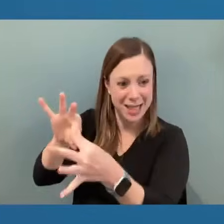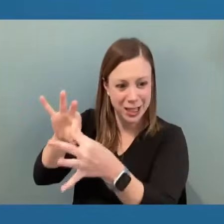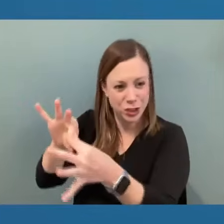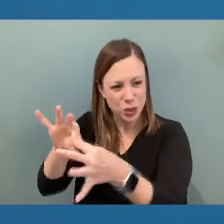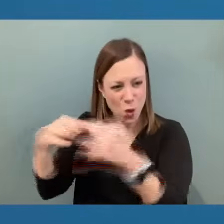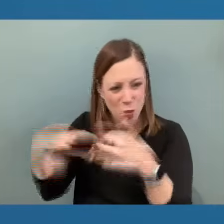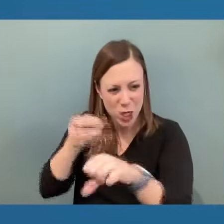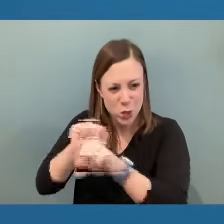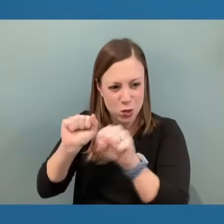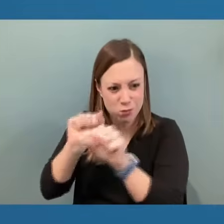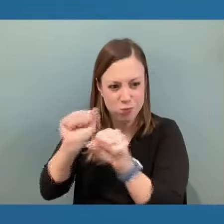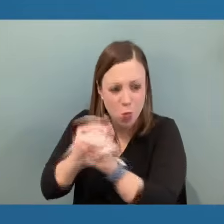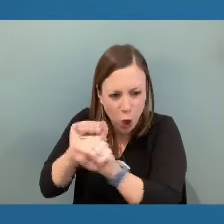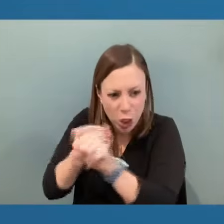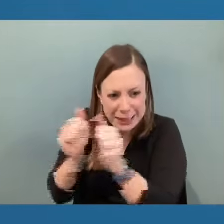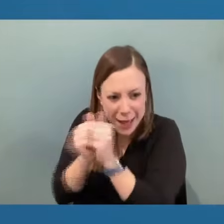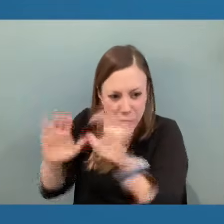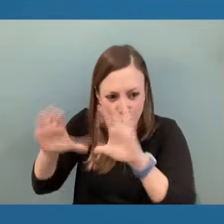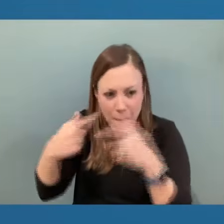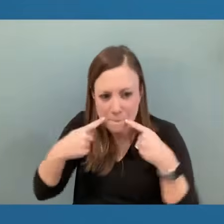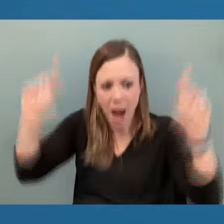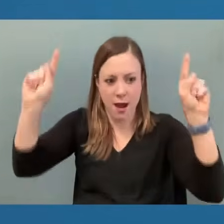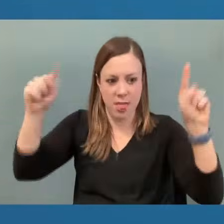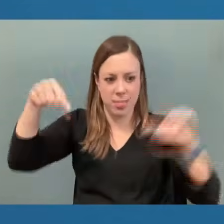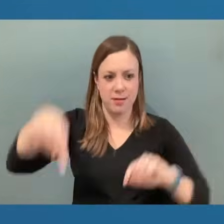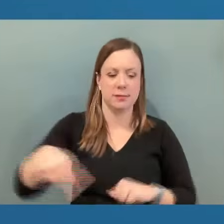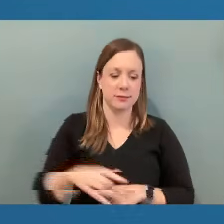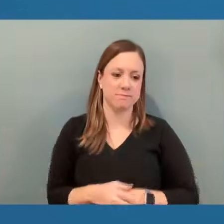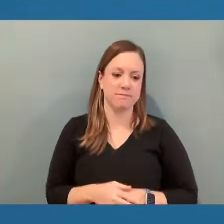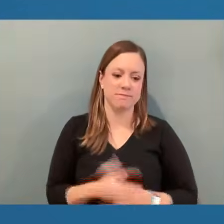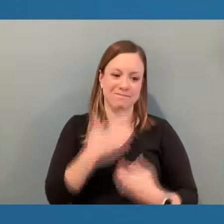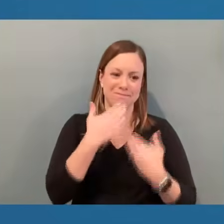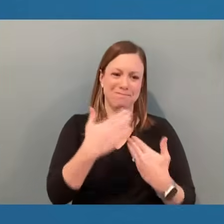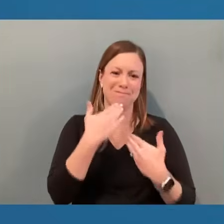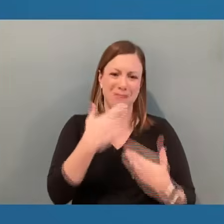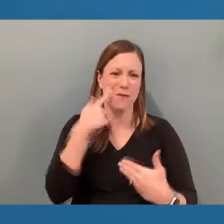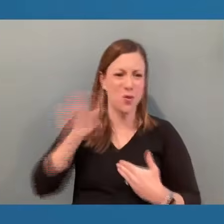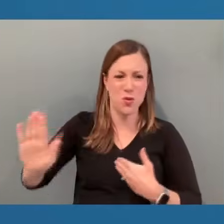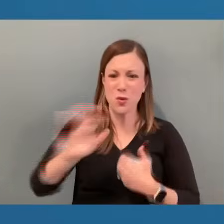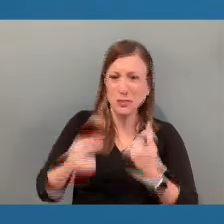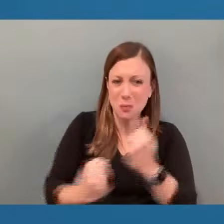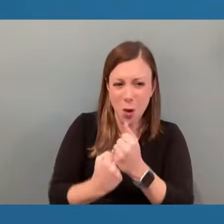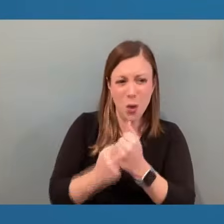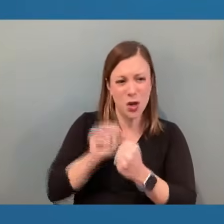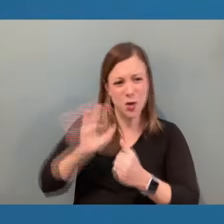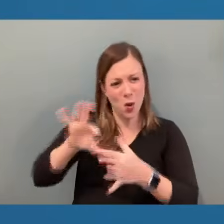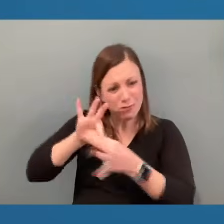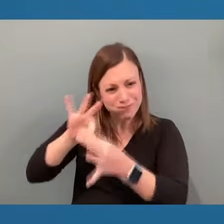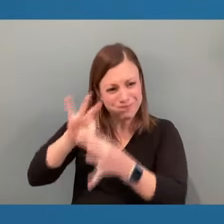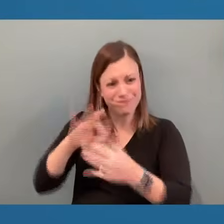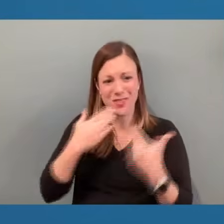So thank you, everybody, for all of your support. We couldn't have done it without you.